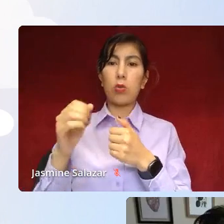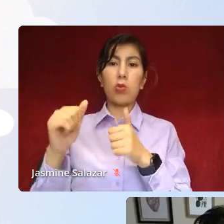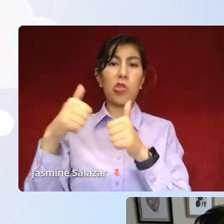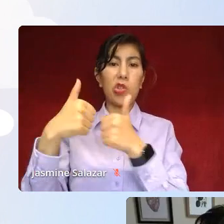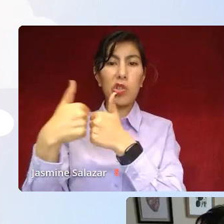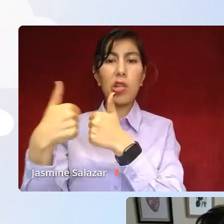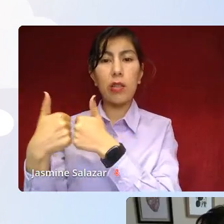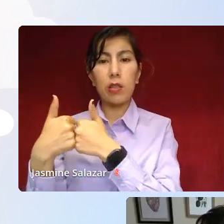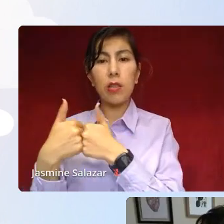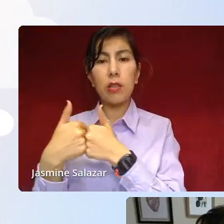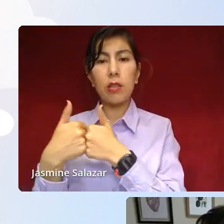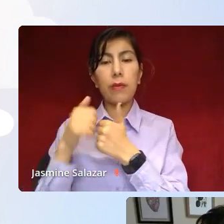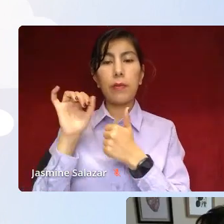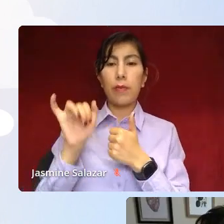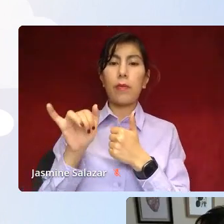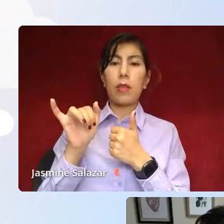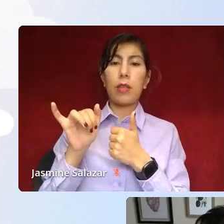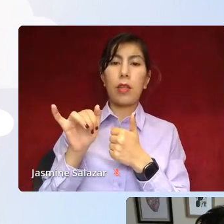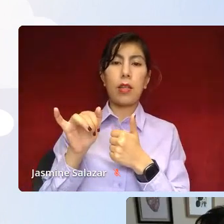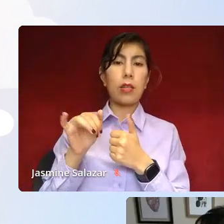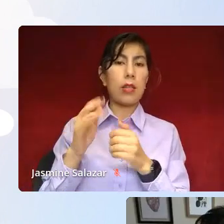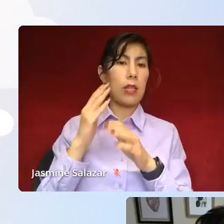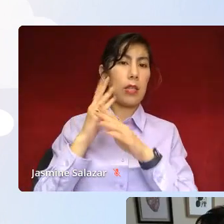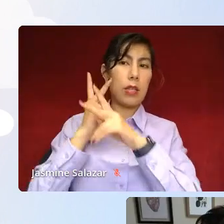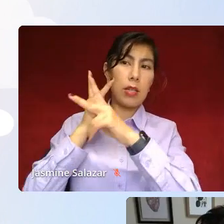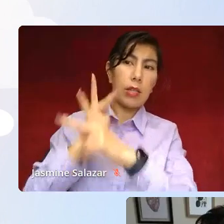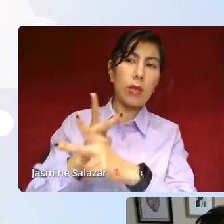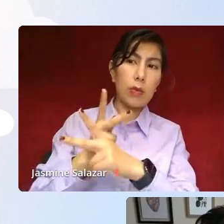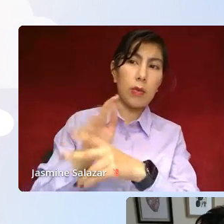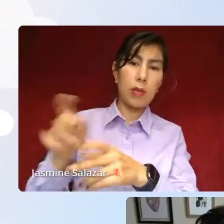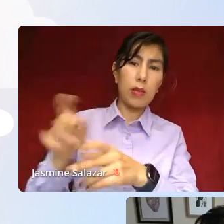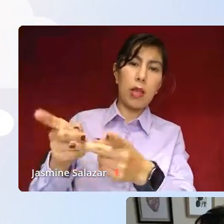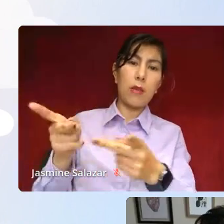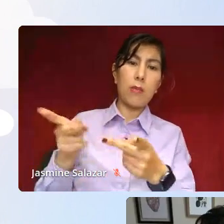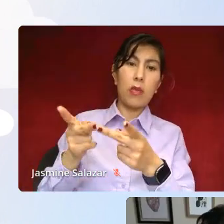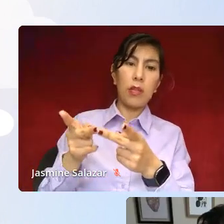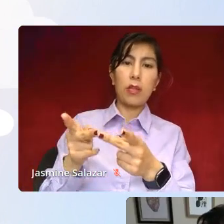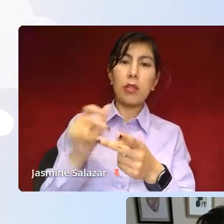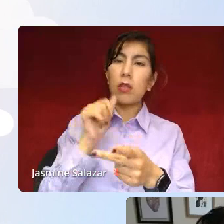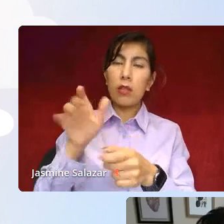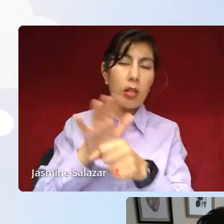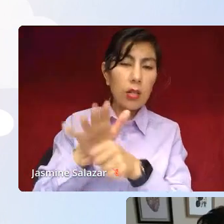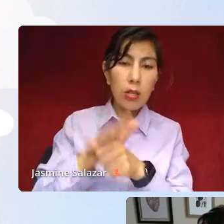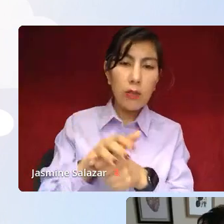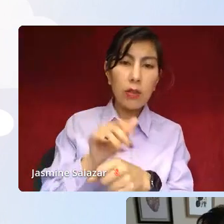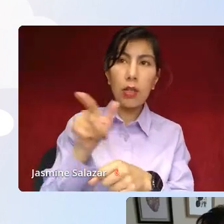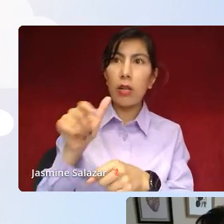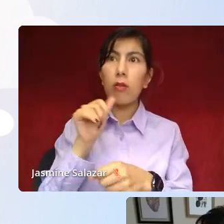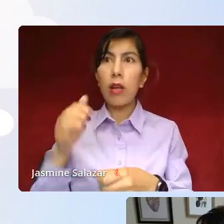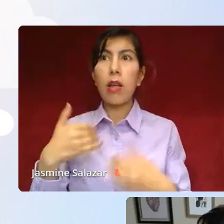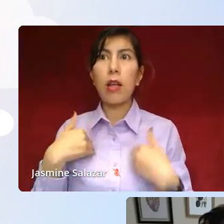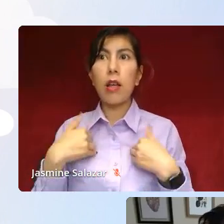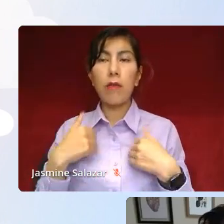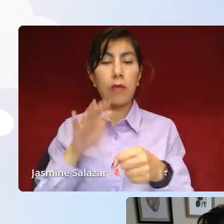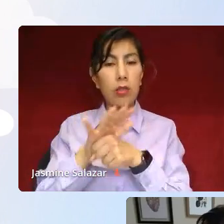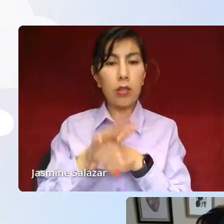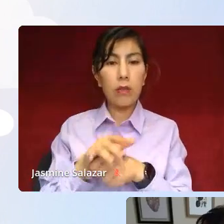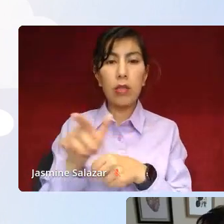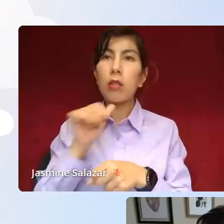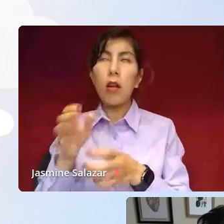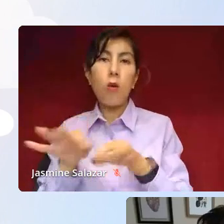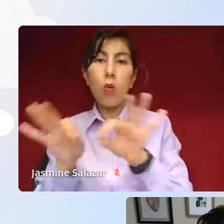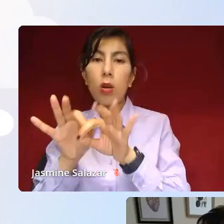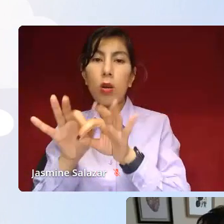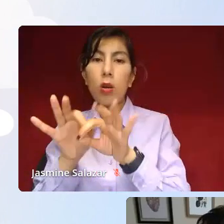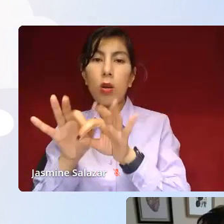that just keep them in that place of feeling like they're not enough, they don't have enough, they're not worthy enough. And